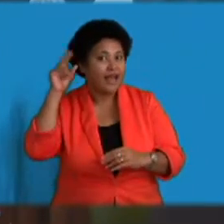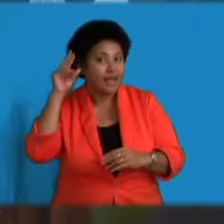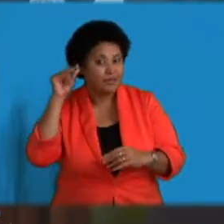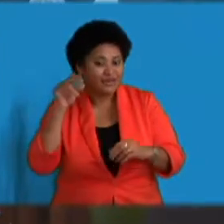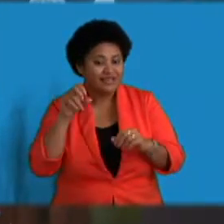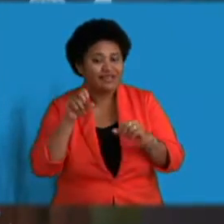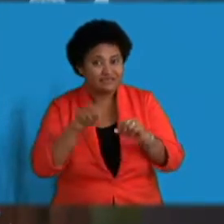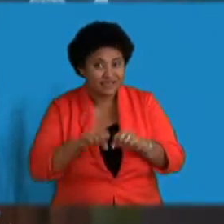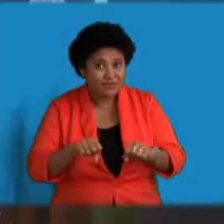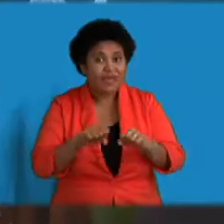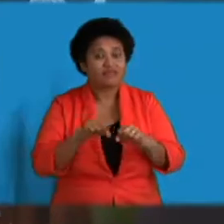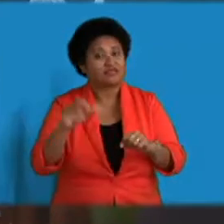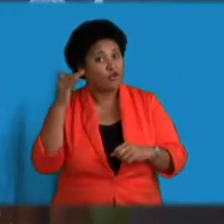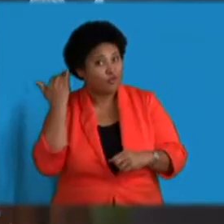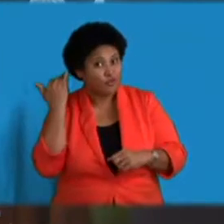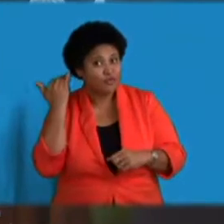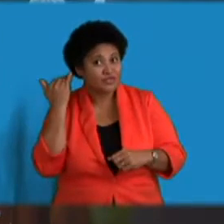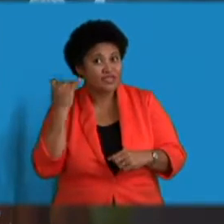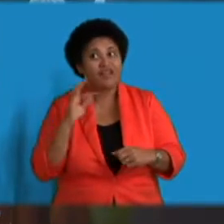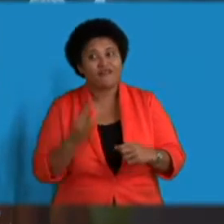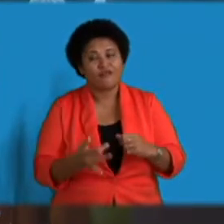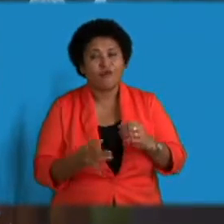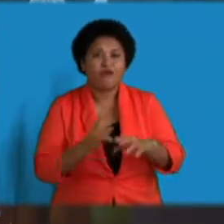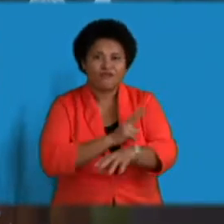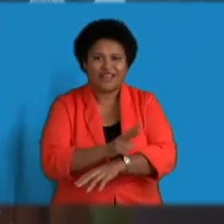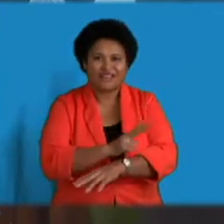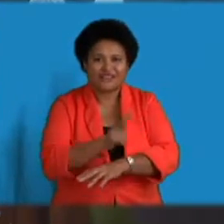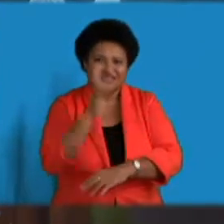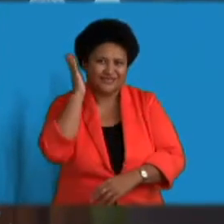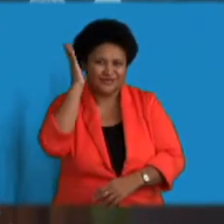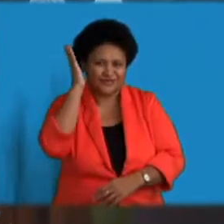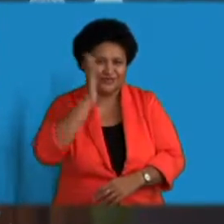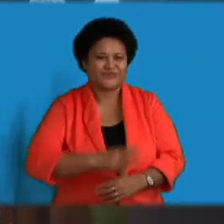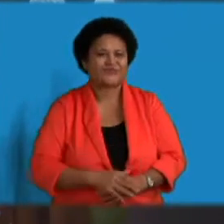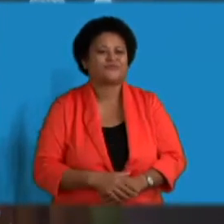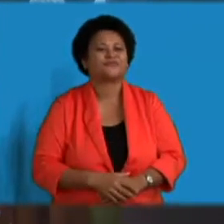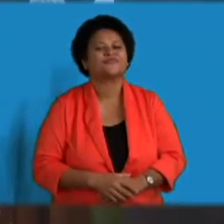space, library rooms for technical colleges, Madam Speaker.